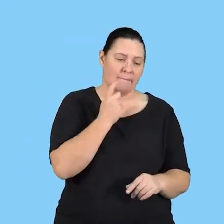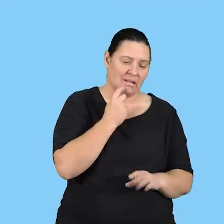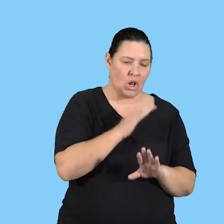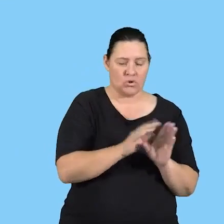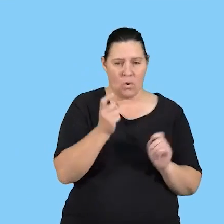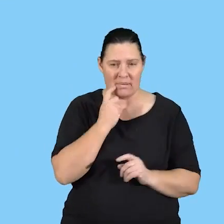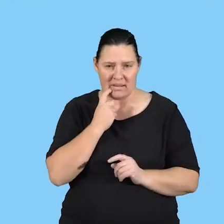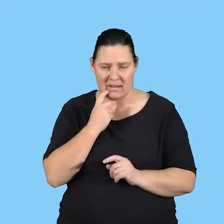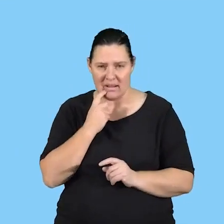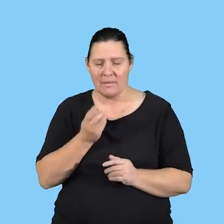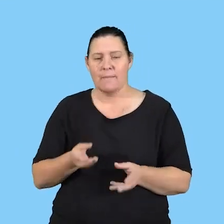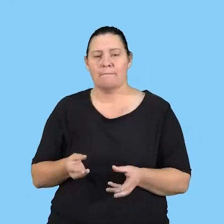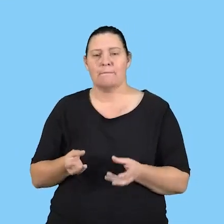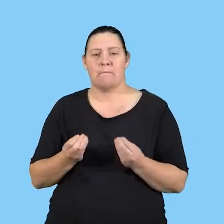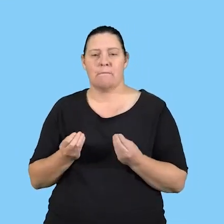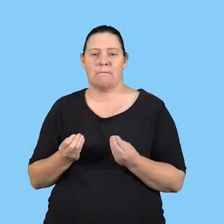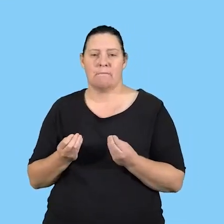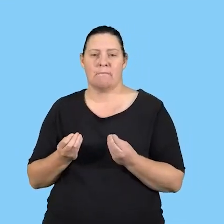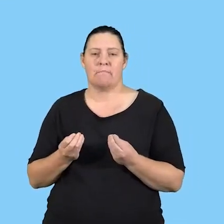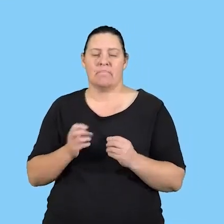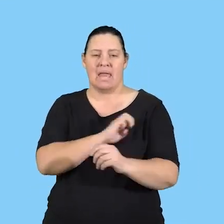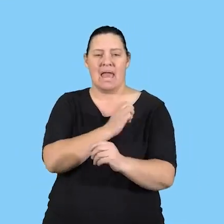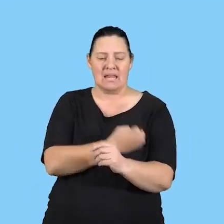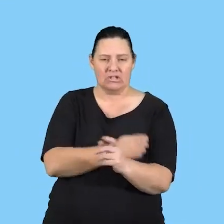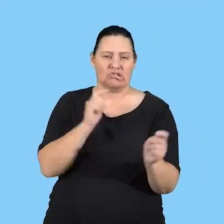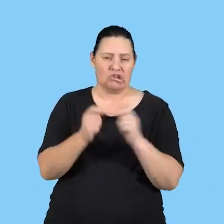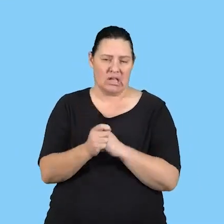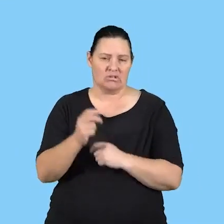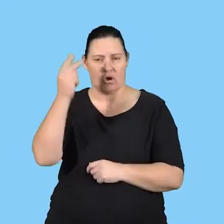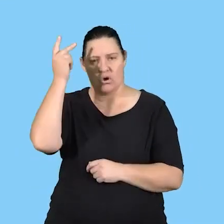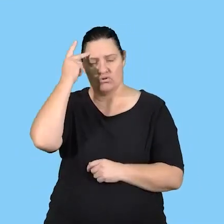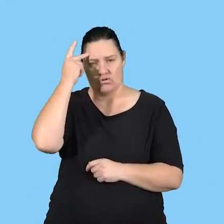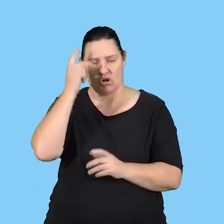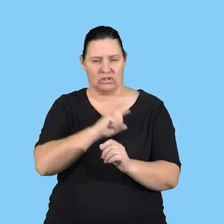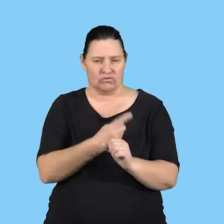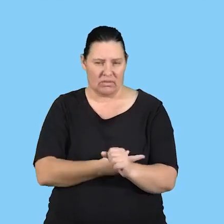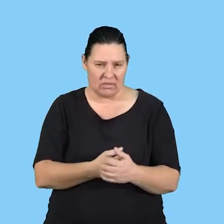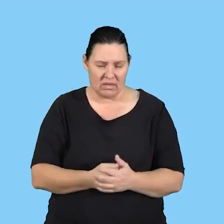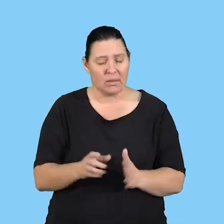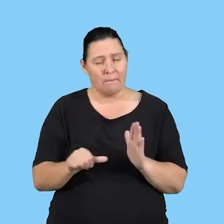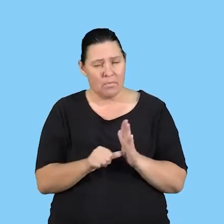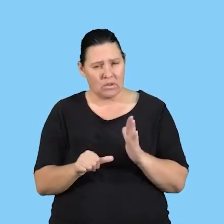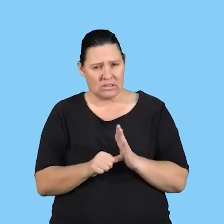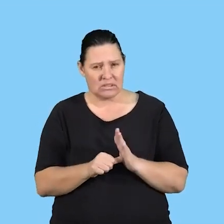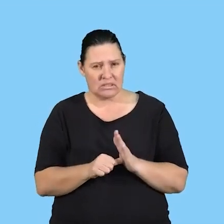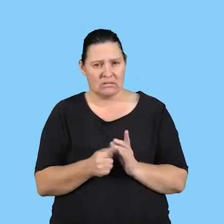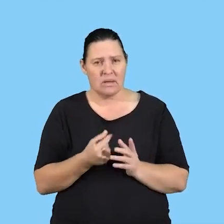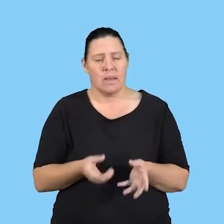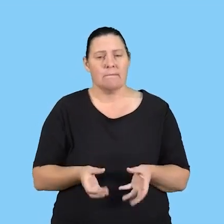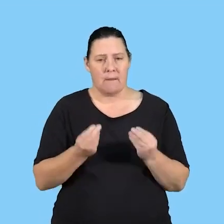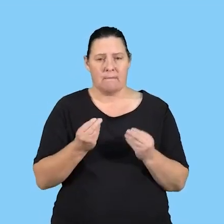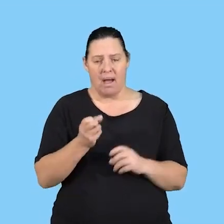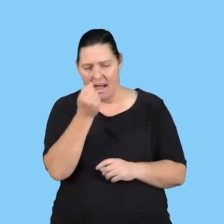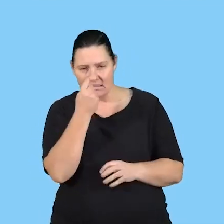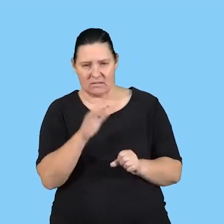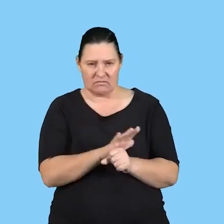you're going to get into the energy and change knowledge strands. So it is important that they actually get a good